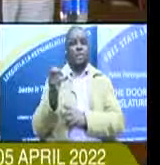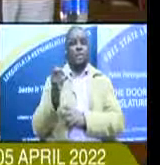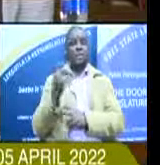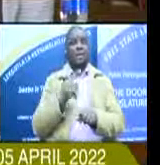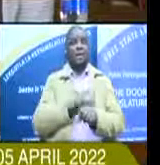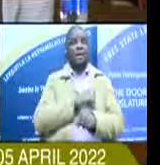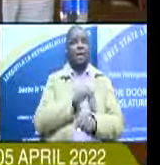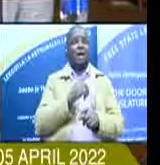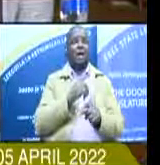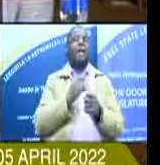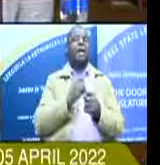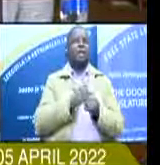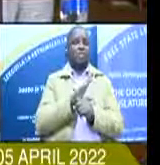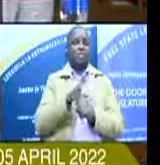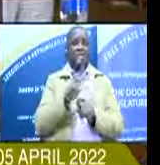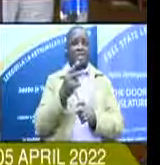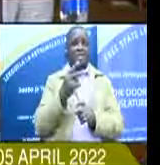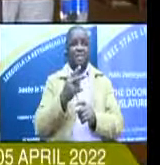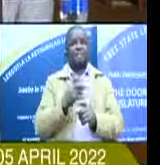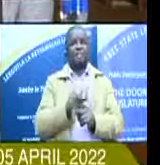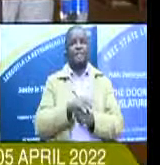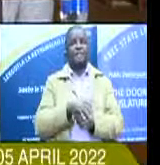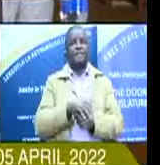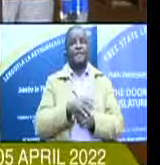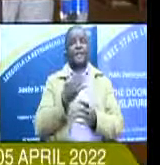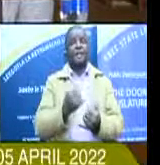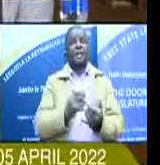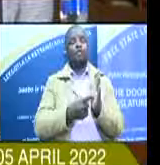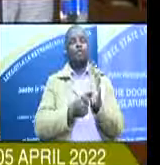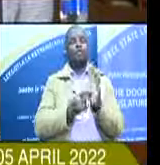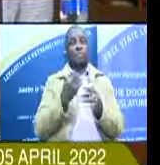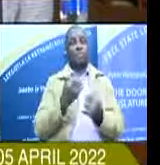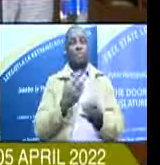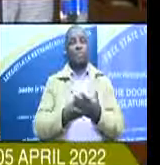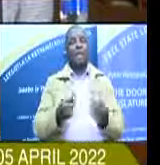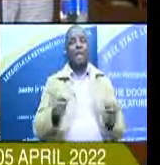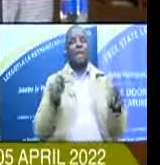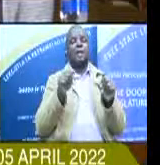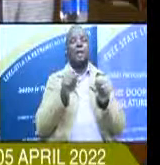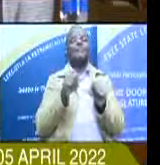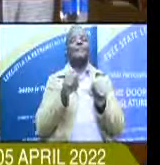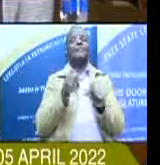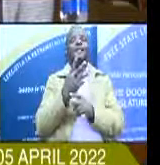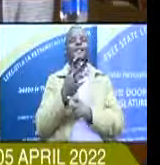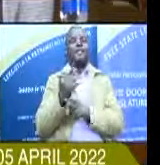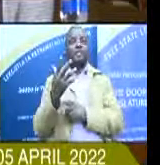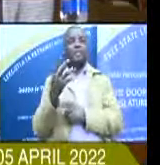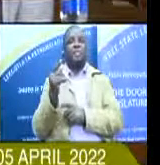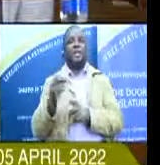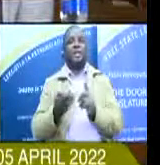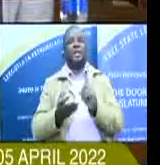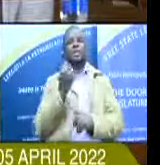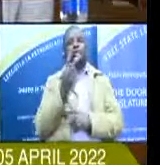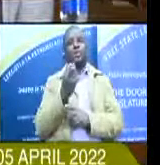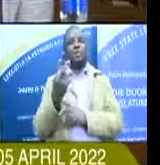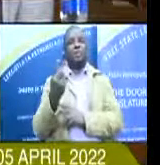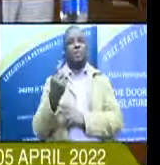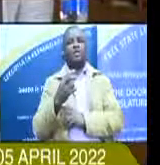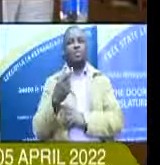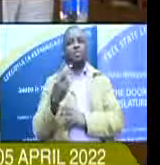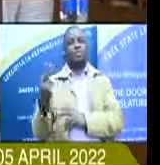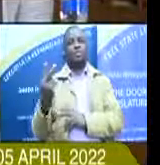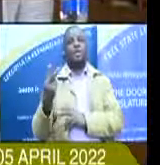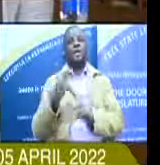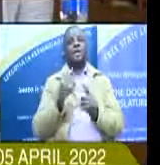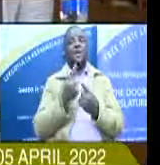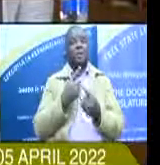COVID-19, and we have shown signs of recovery with the achievement of 54% in 2021-22. The department is committed